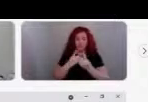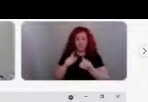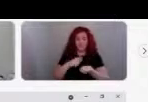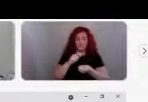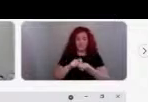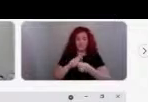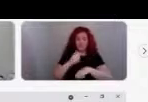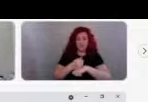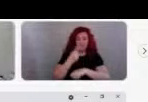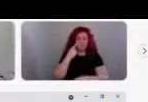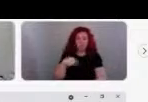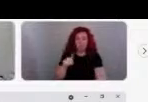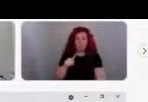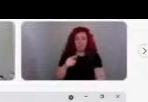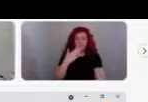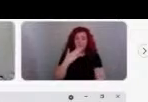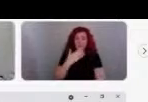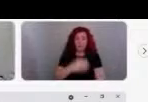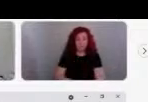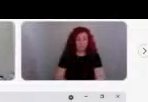them thank you